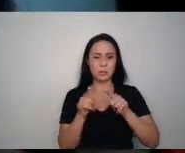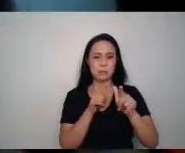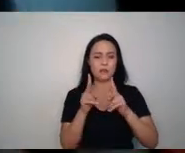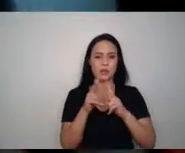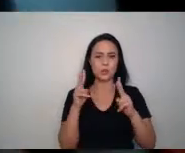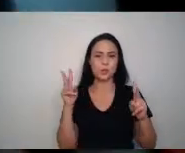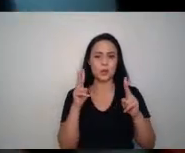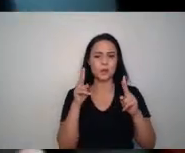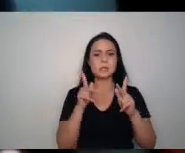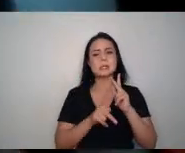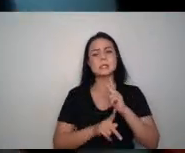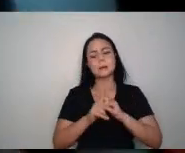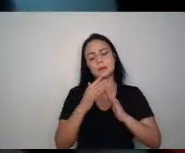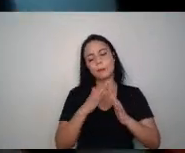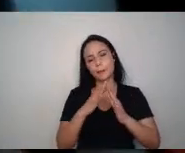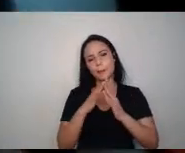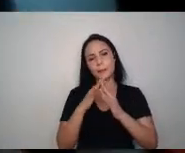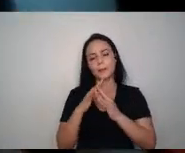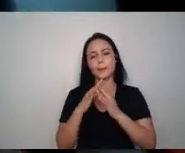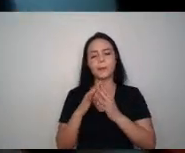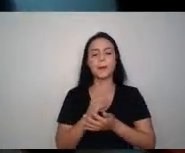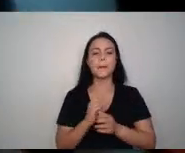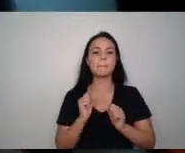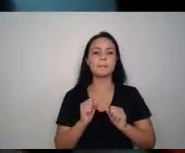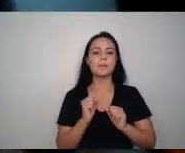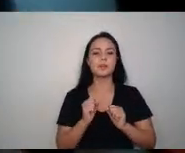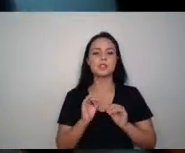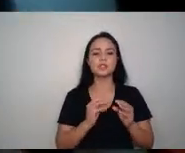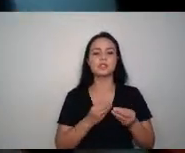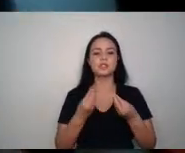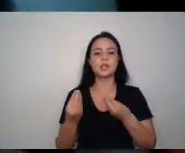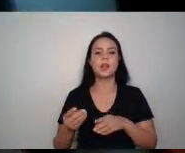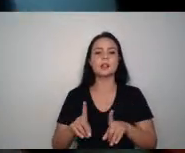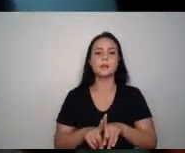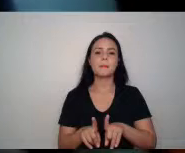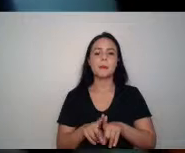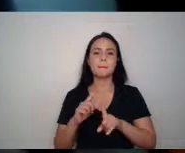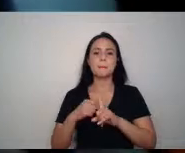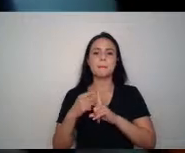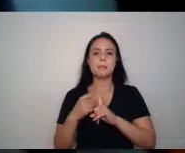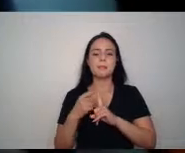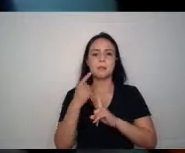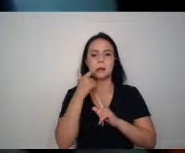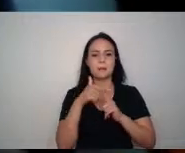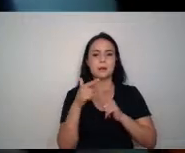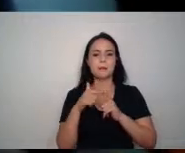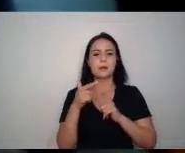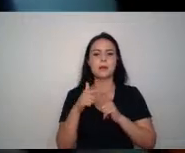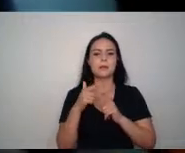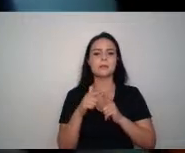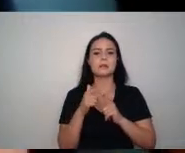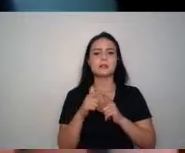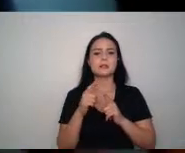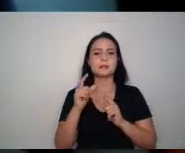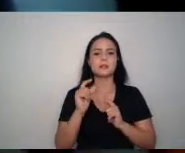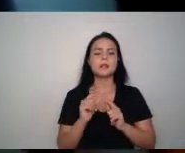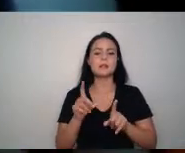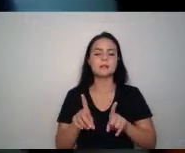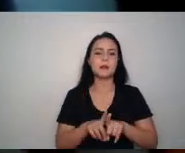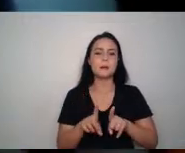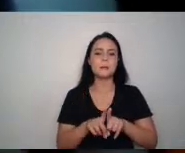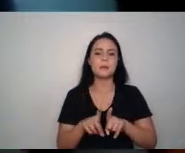to use remote working, and with the constant repetitions as well, and that might